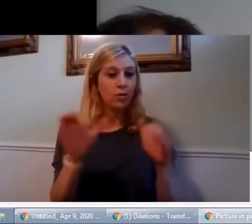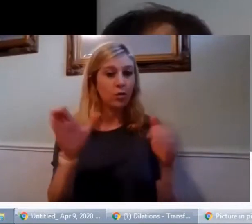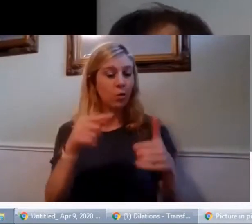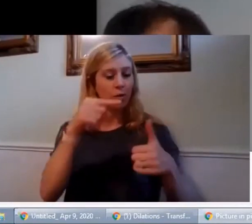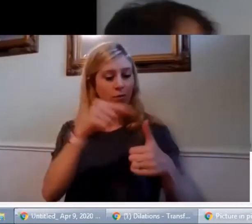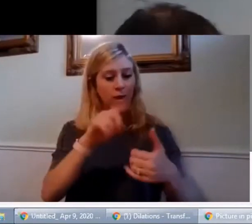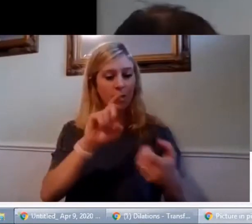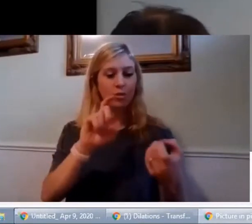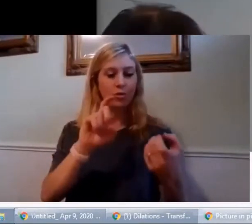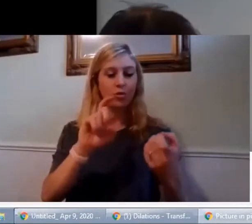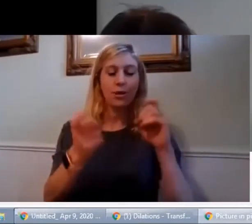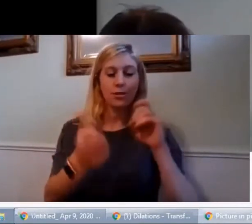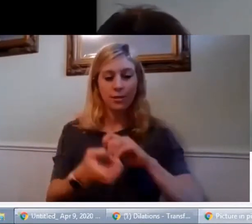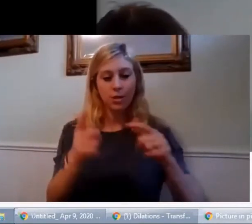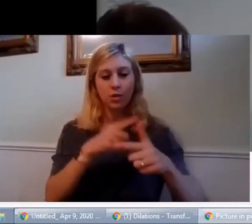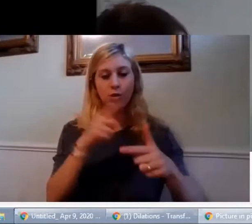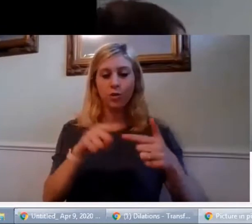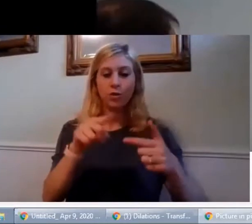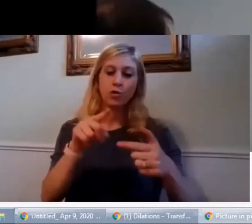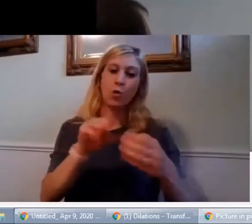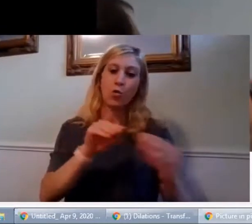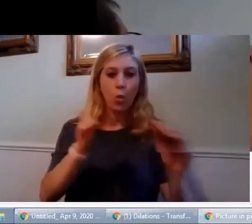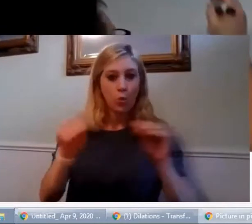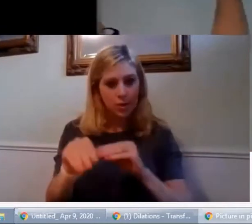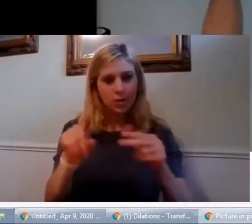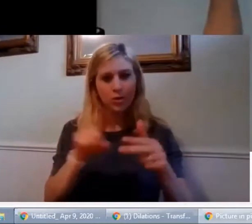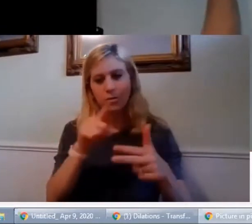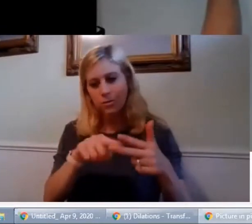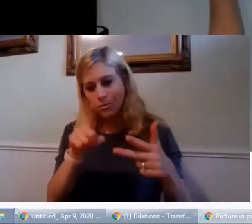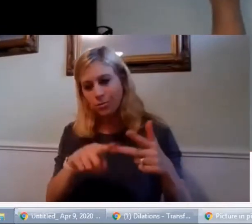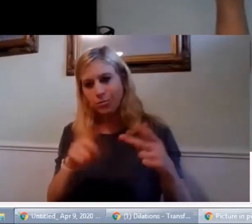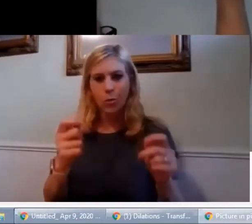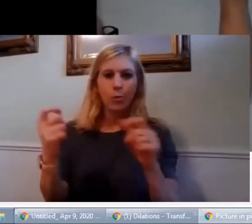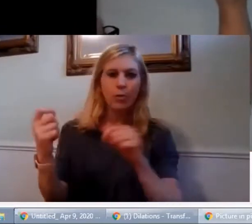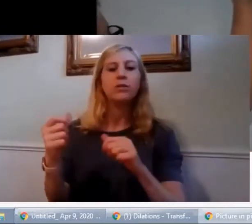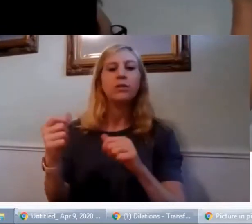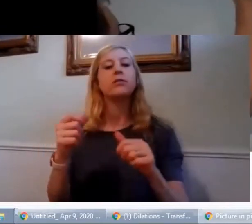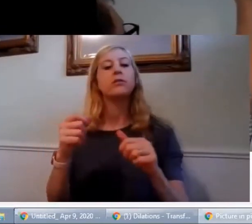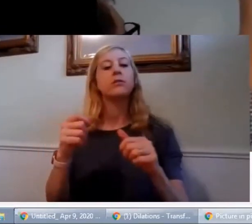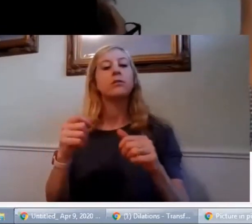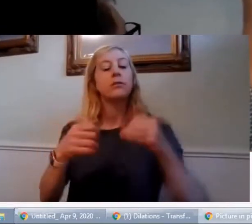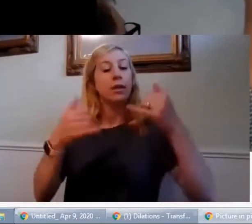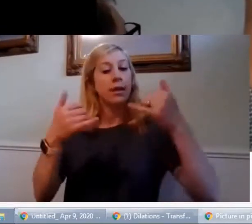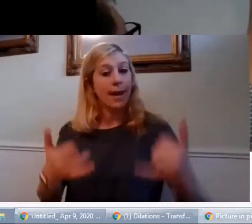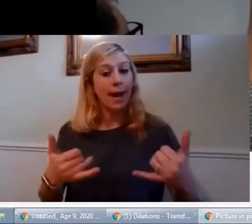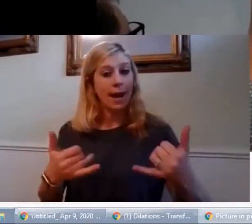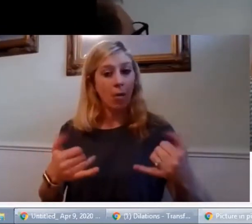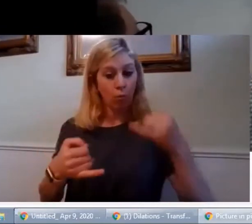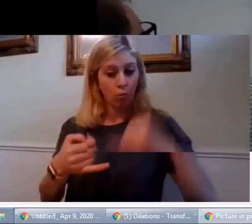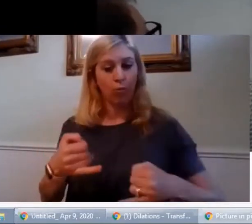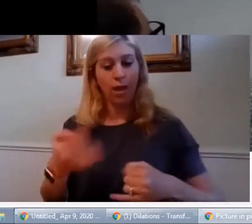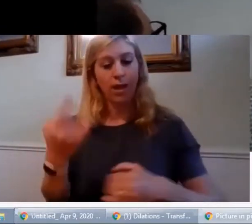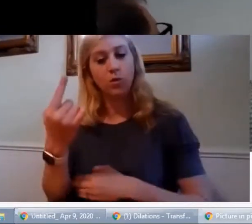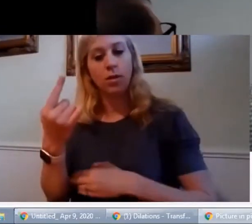one. Let's start with just a definition of dilation. So a dilation is